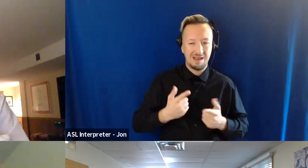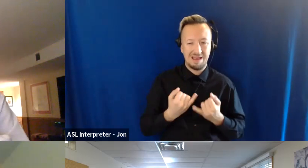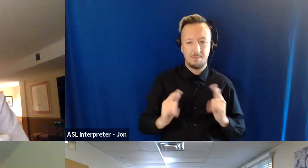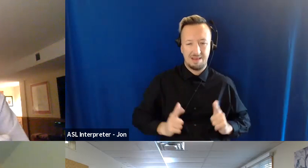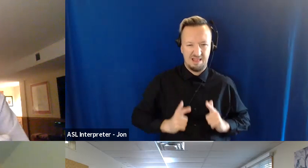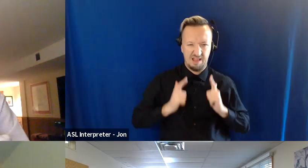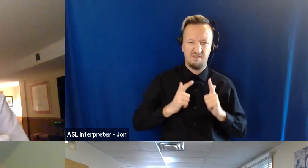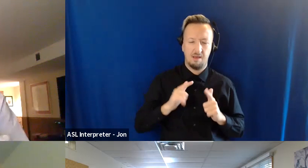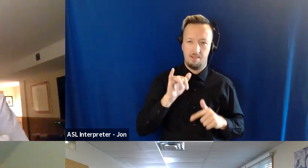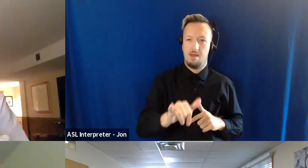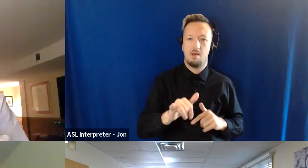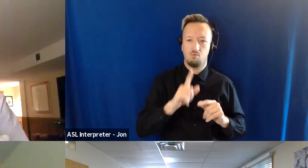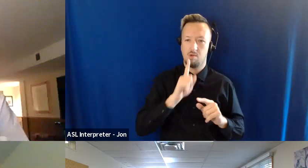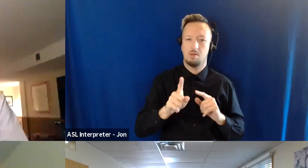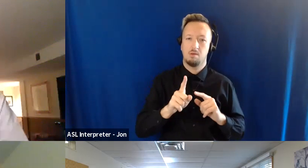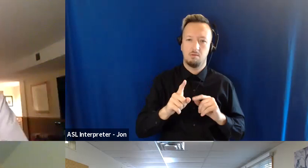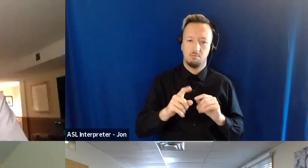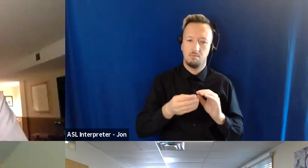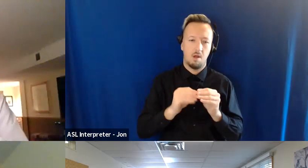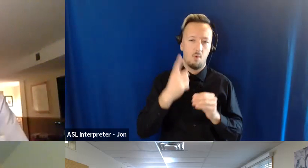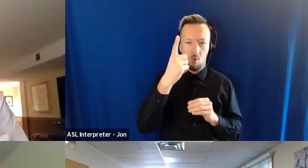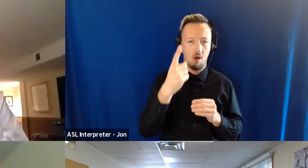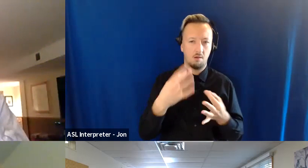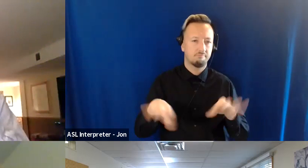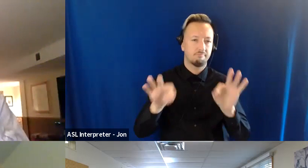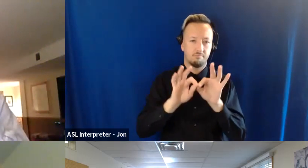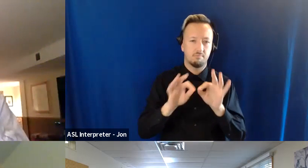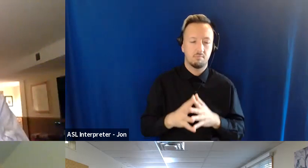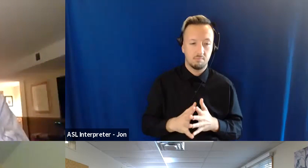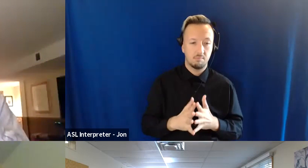comes to mind for me as some of the greatest things that started.